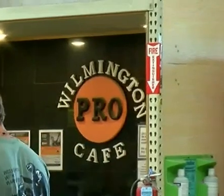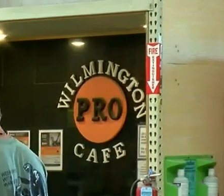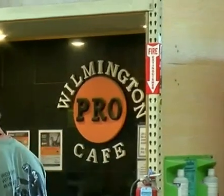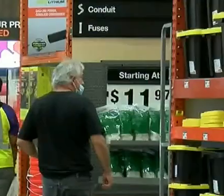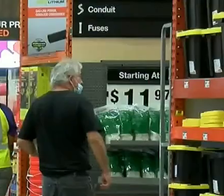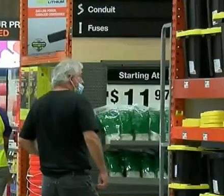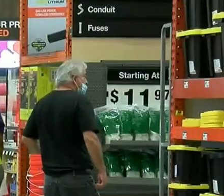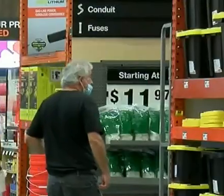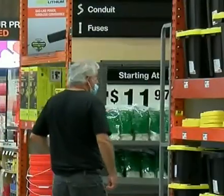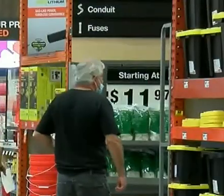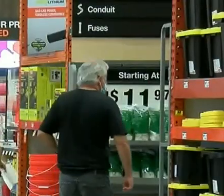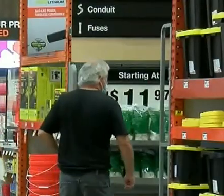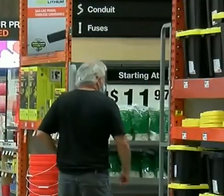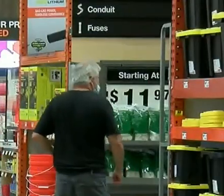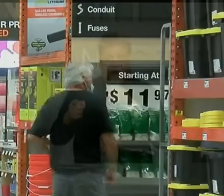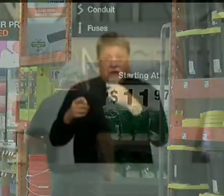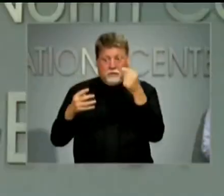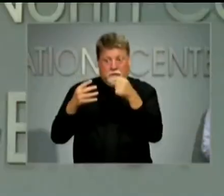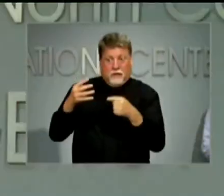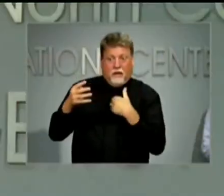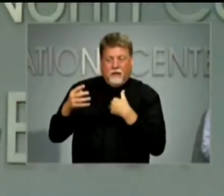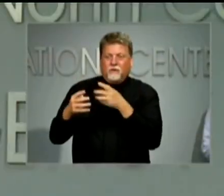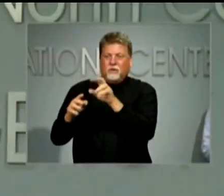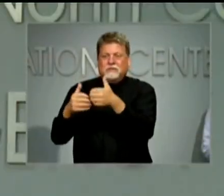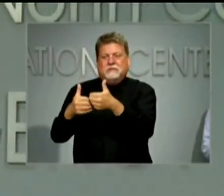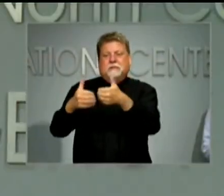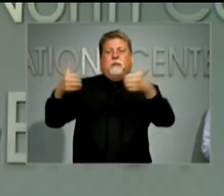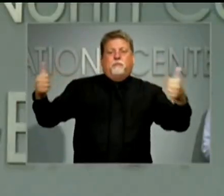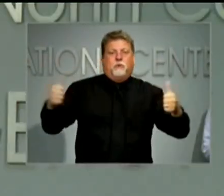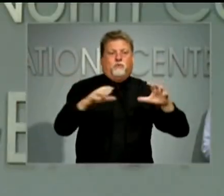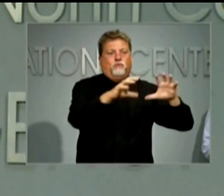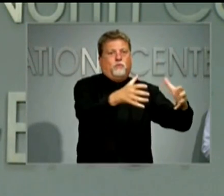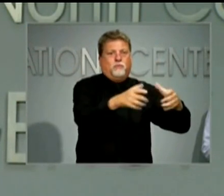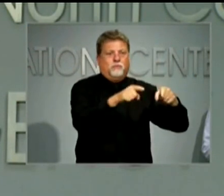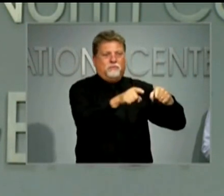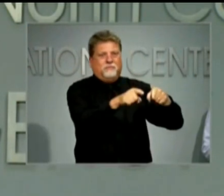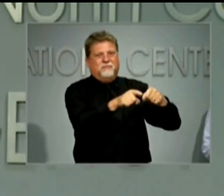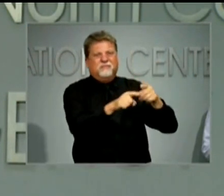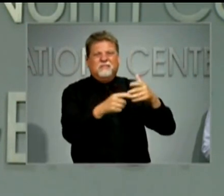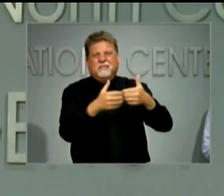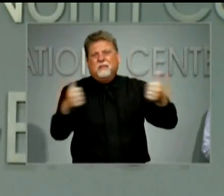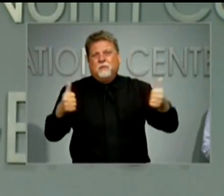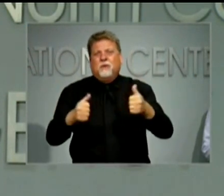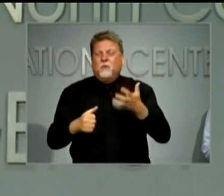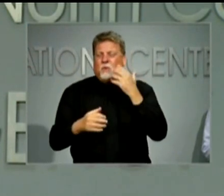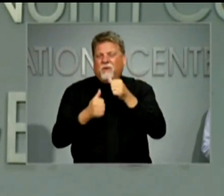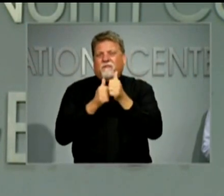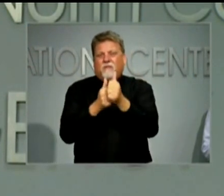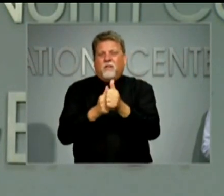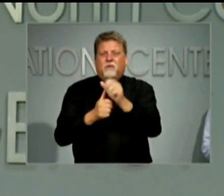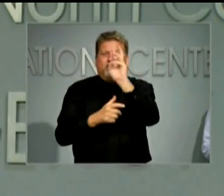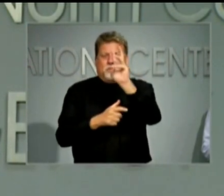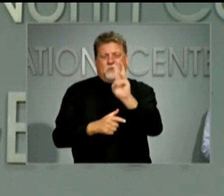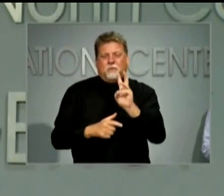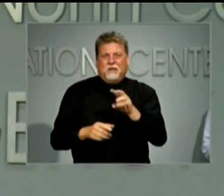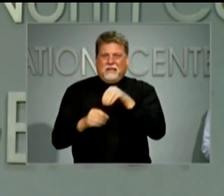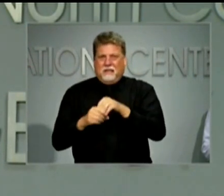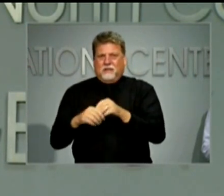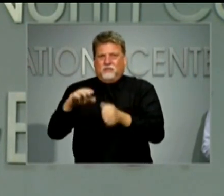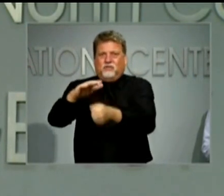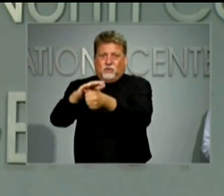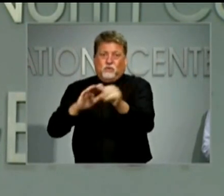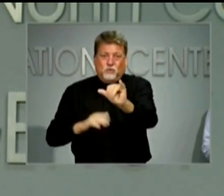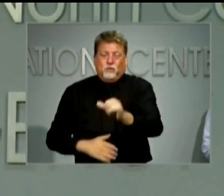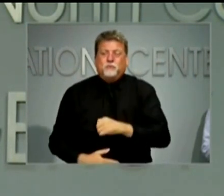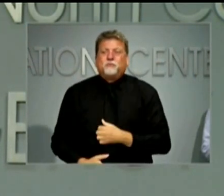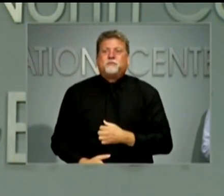respond even in the midst of the pandemic. North Carolina emergency managers have been carefully planning for the storm response in